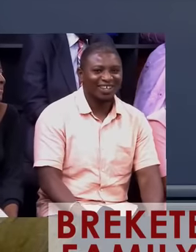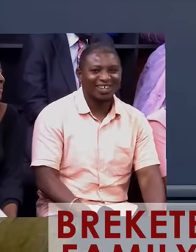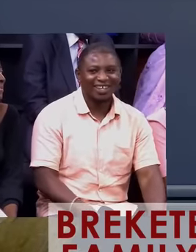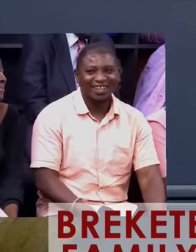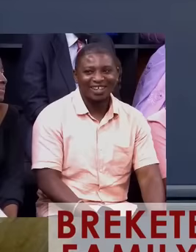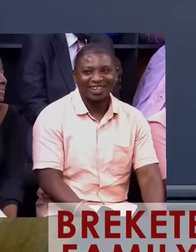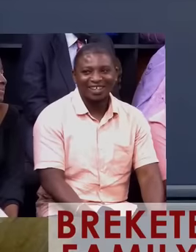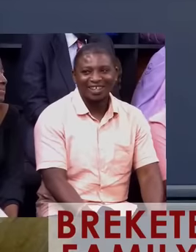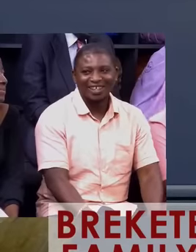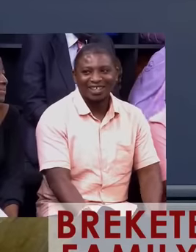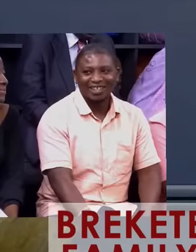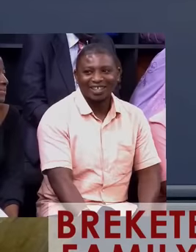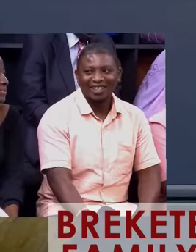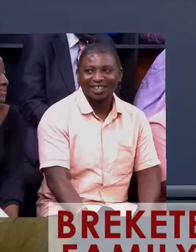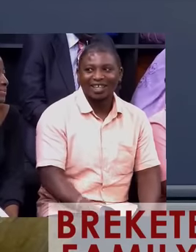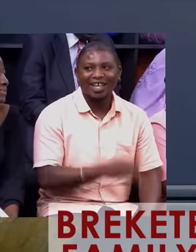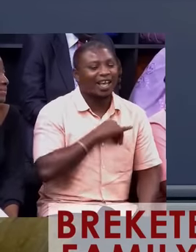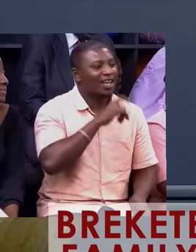escap